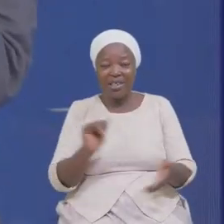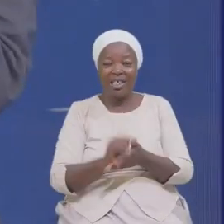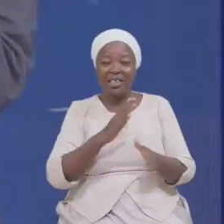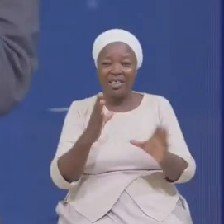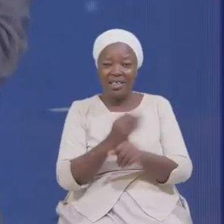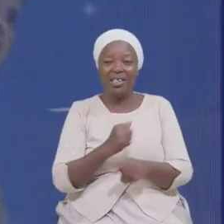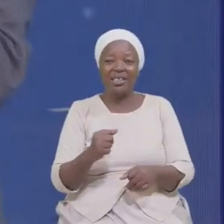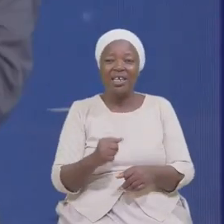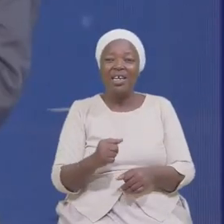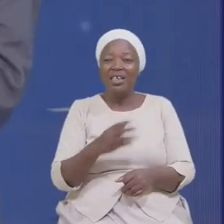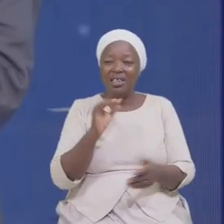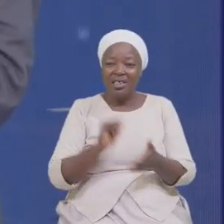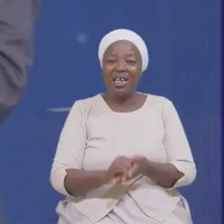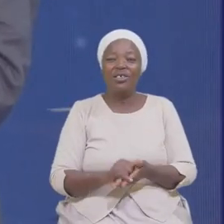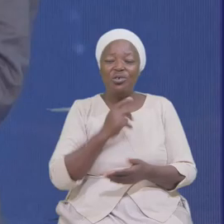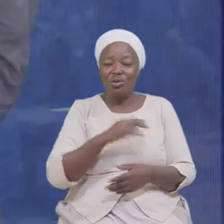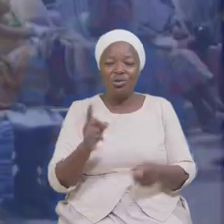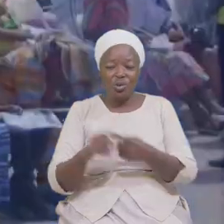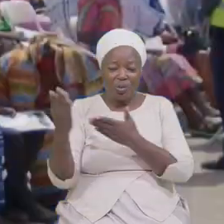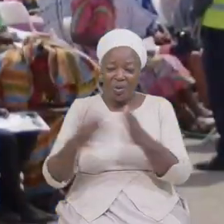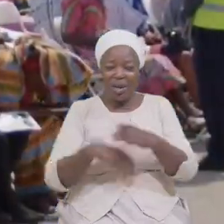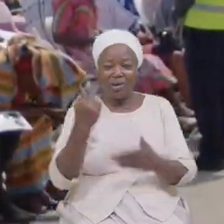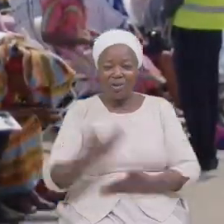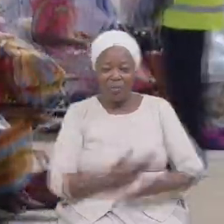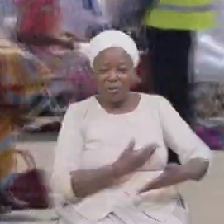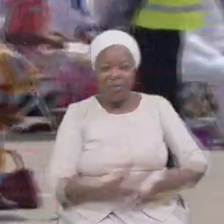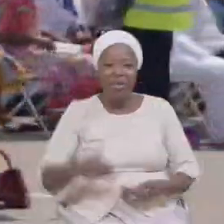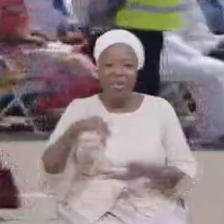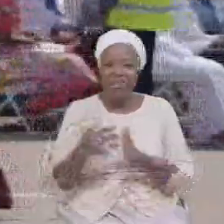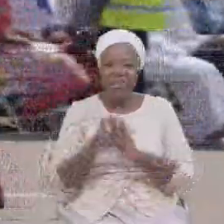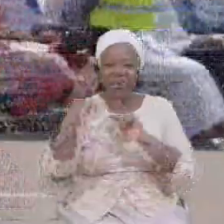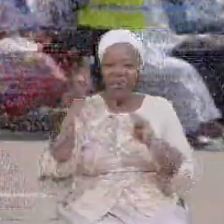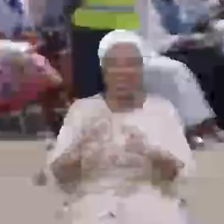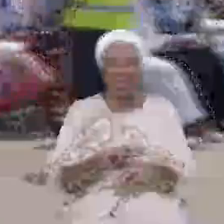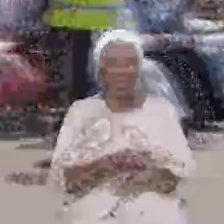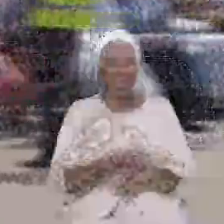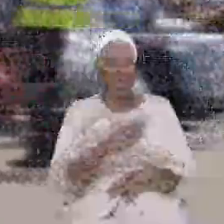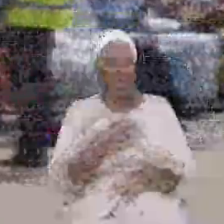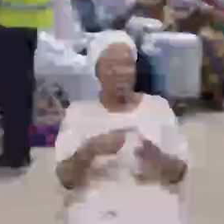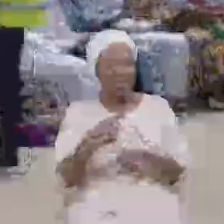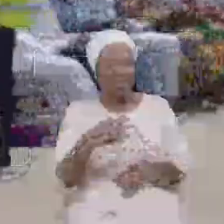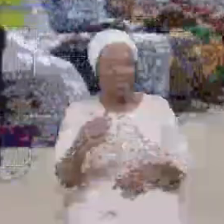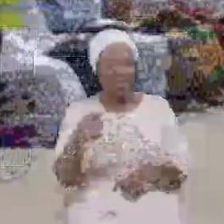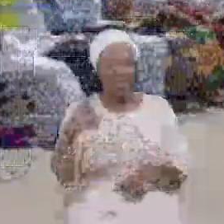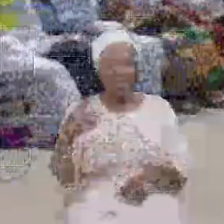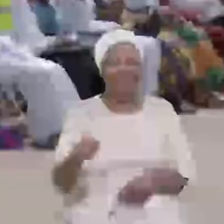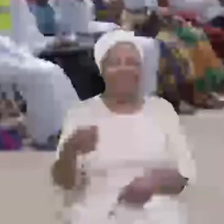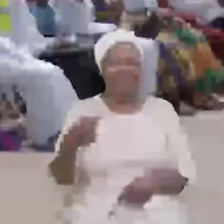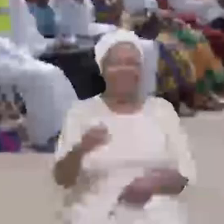biological babies are coming to your family in Jesus' name. And it says, the Gentiles shall see